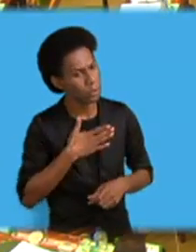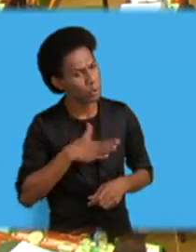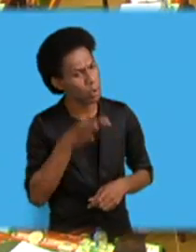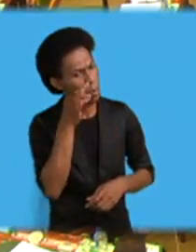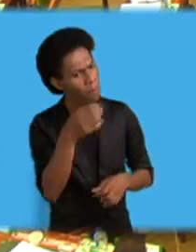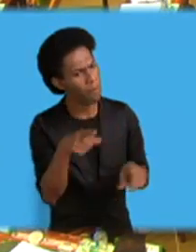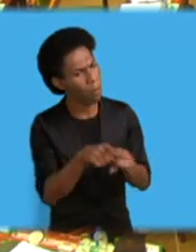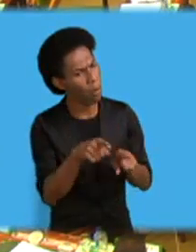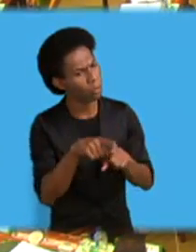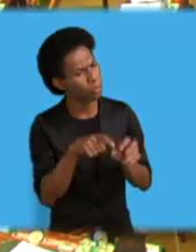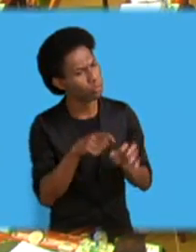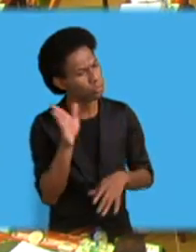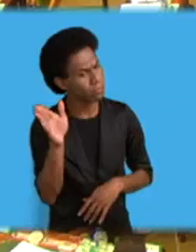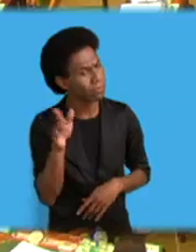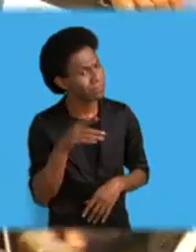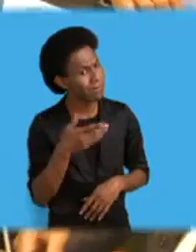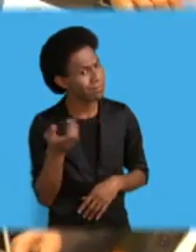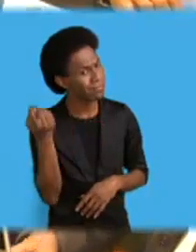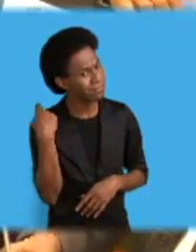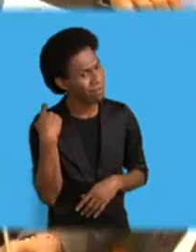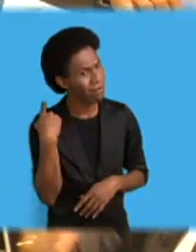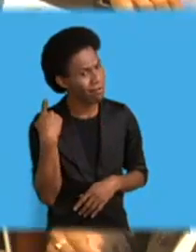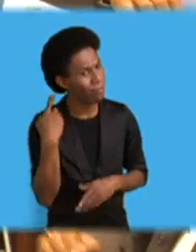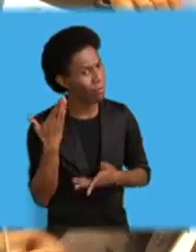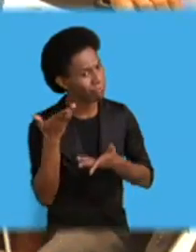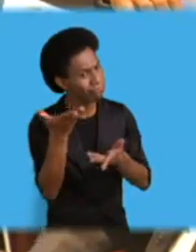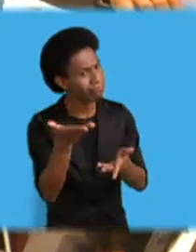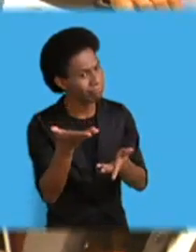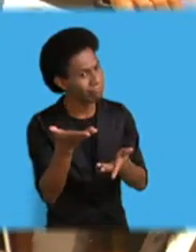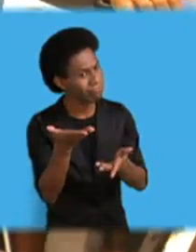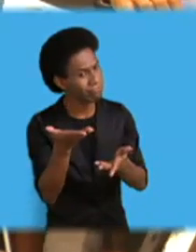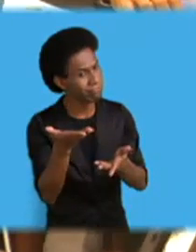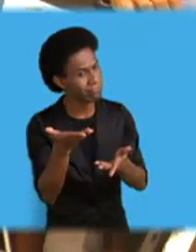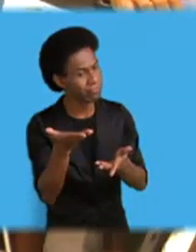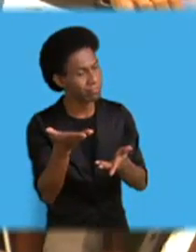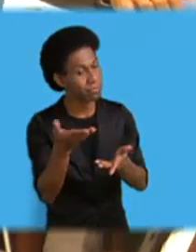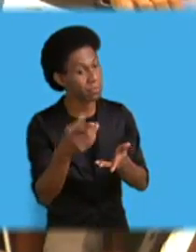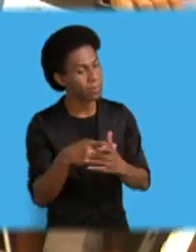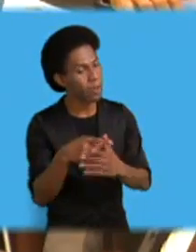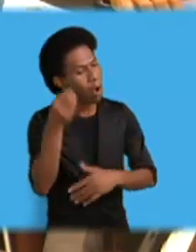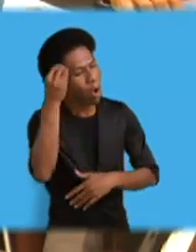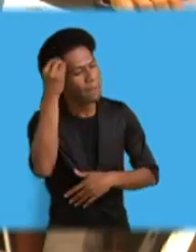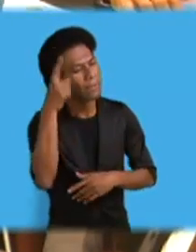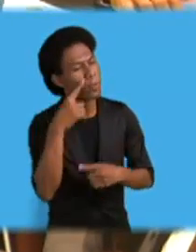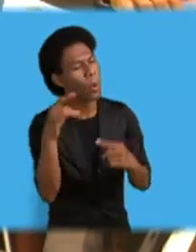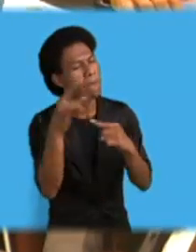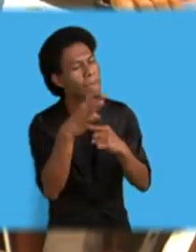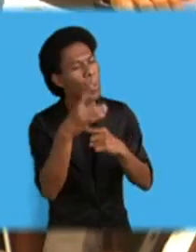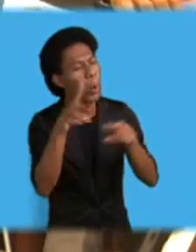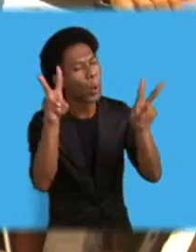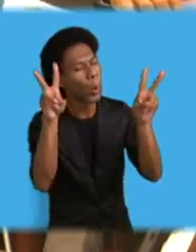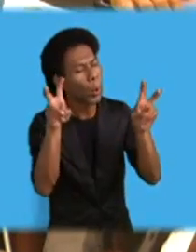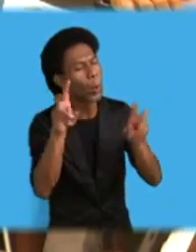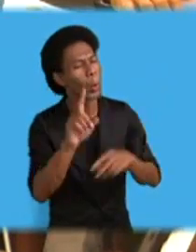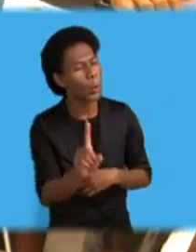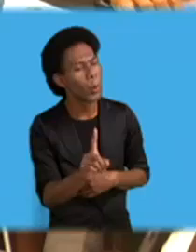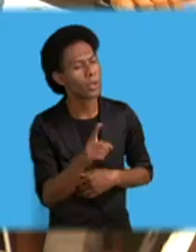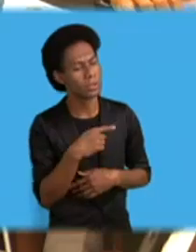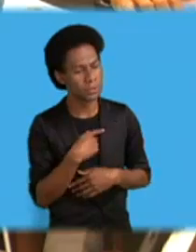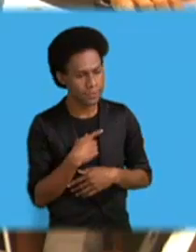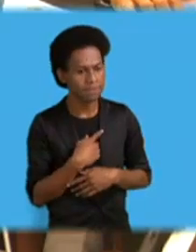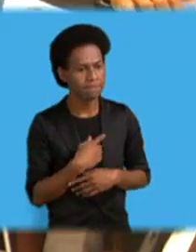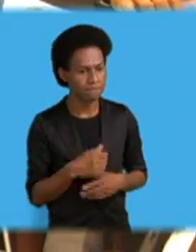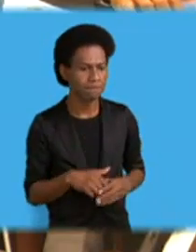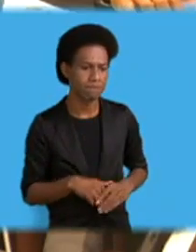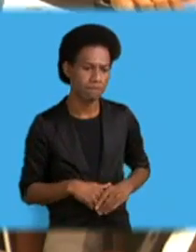to him yesterday, and which in my humble opinion is very relevant to his ministry and to this question. Is there a